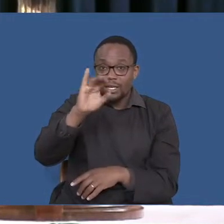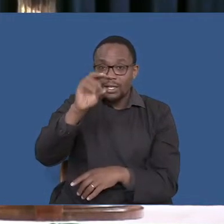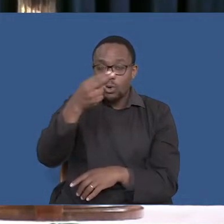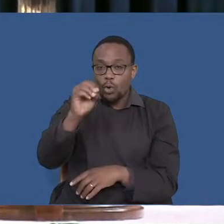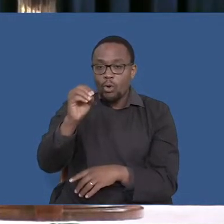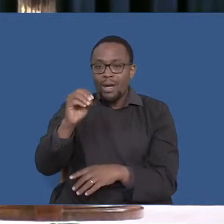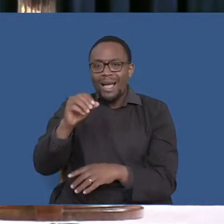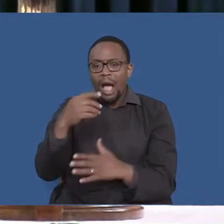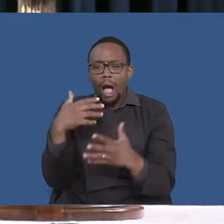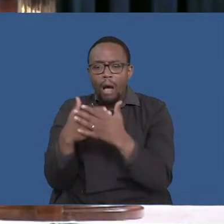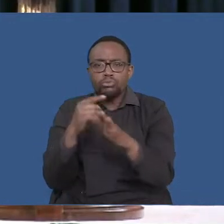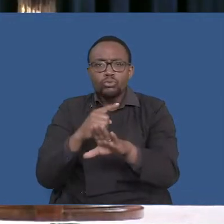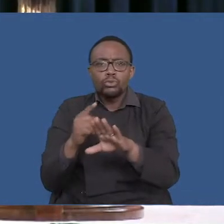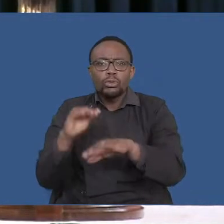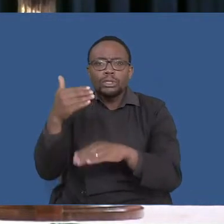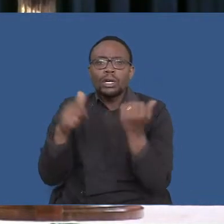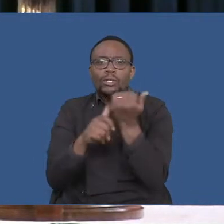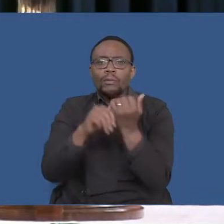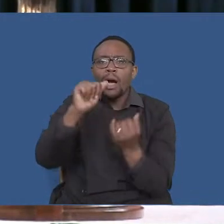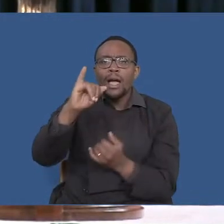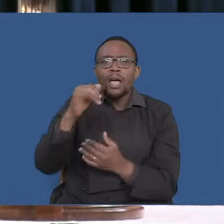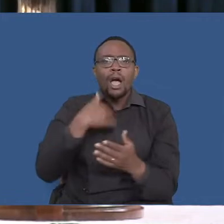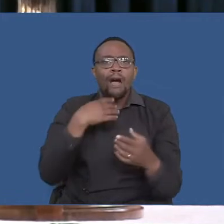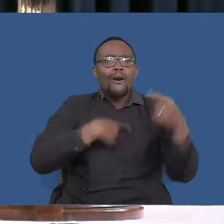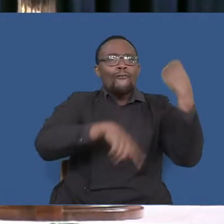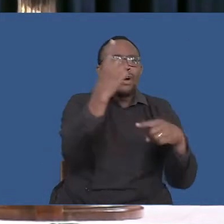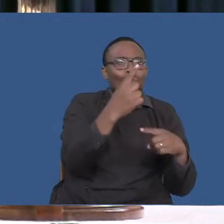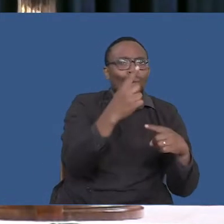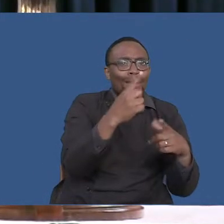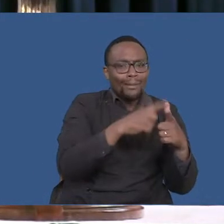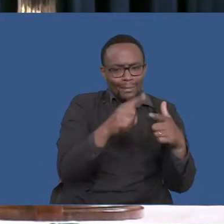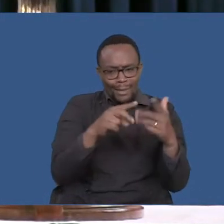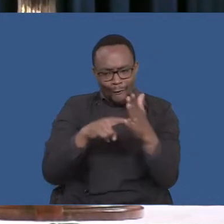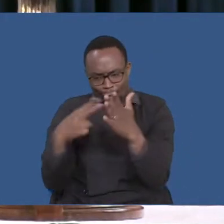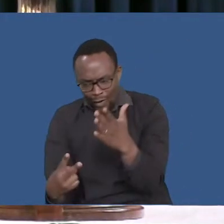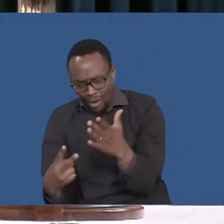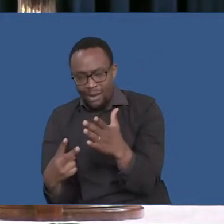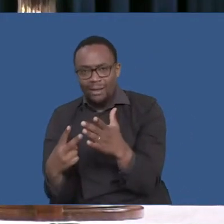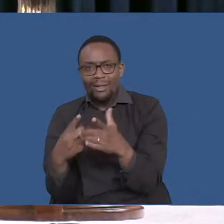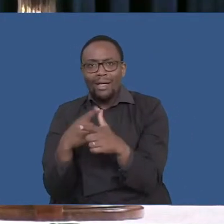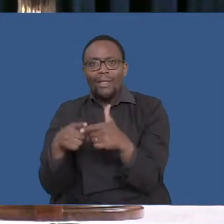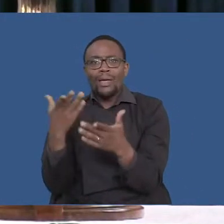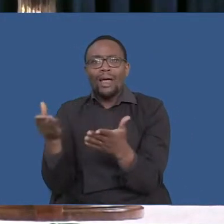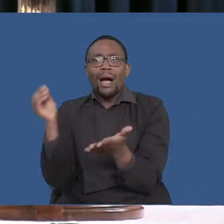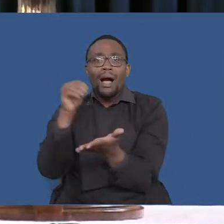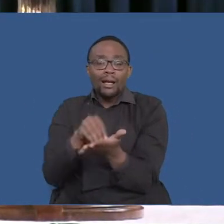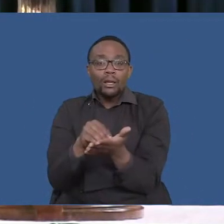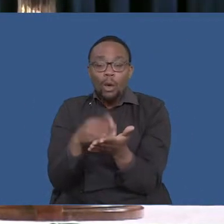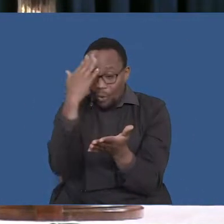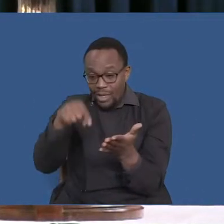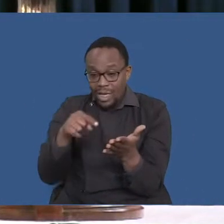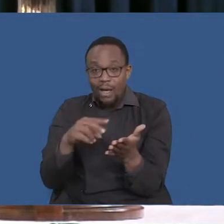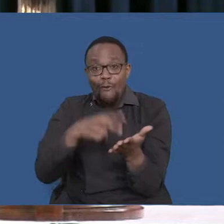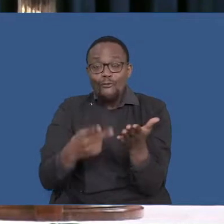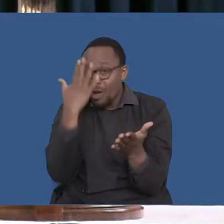at the experiences we have gone through. In Jericho, we had victory. In AI, we experienced the defeat because of the sin of